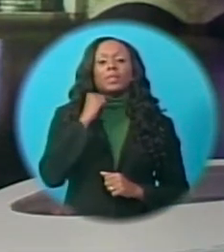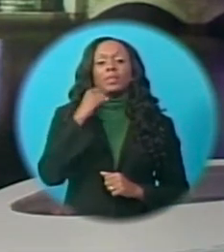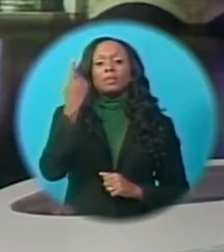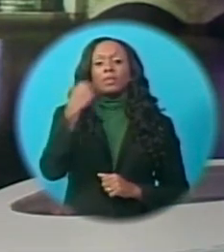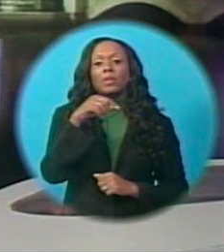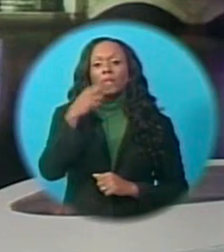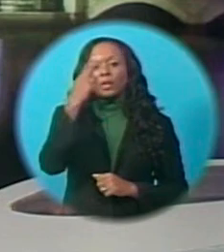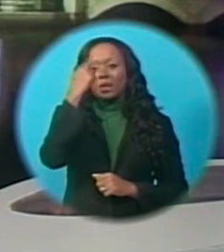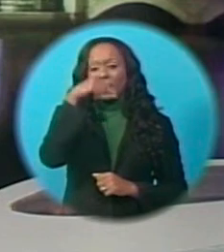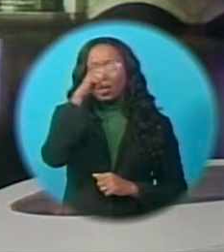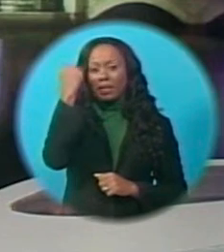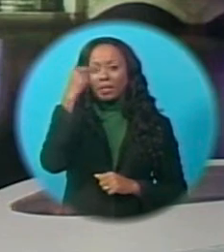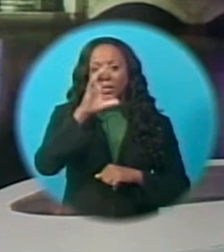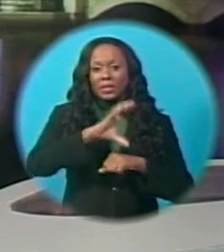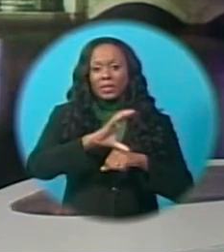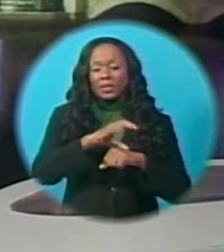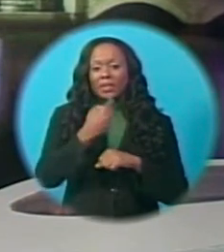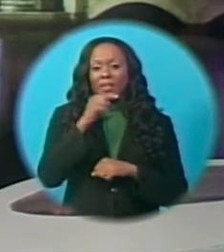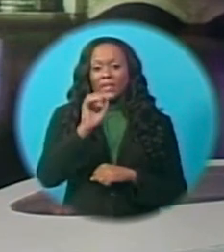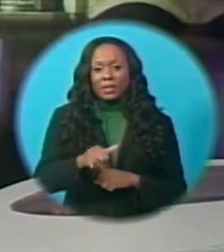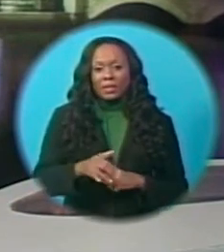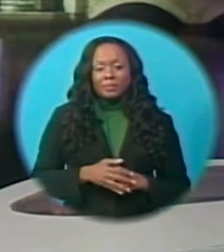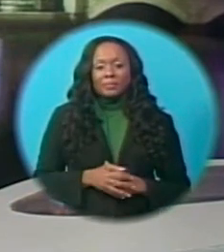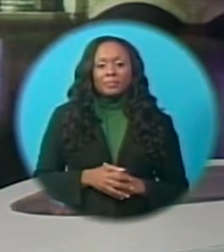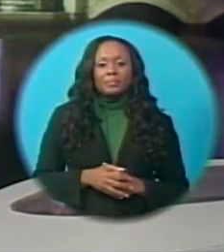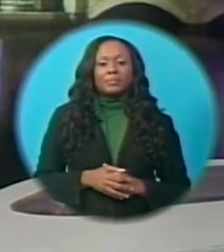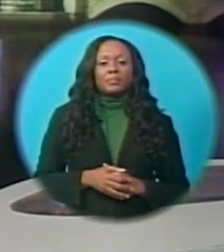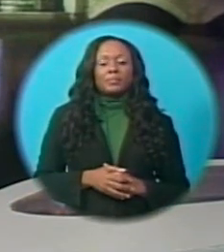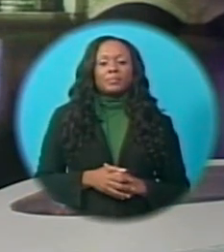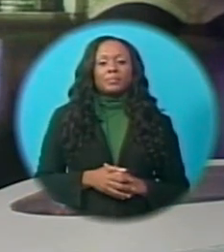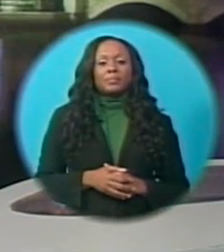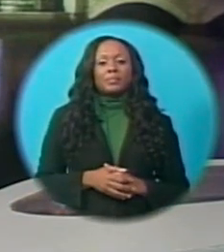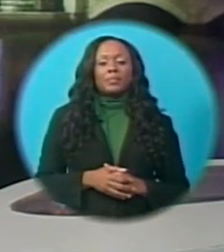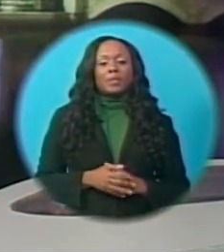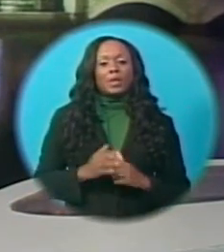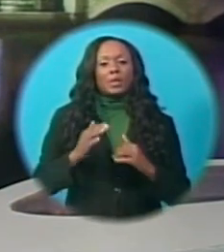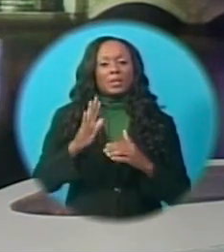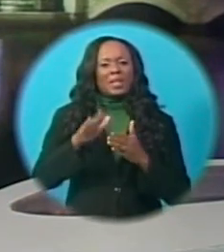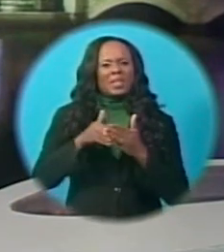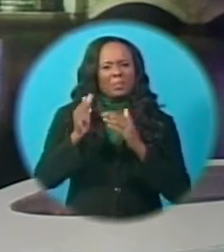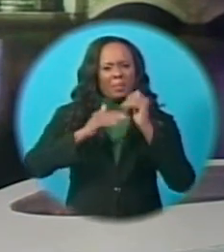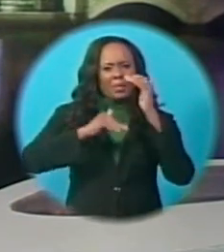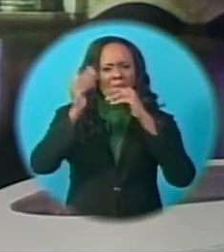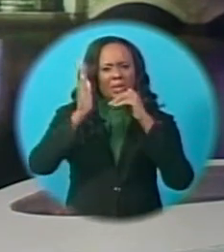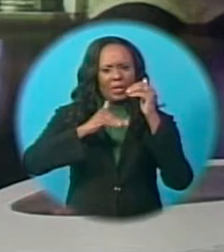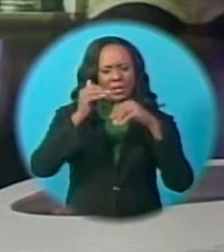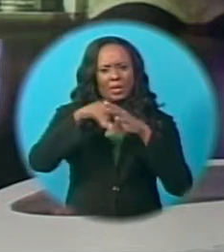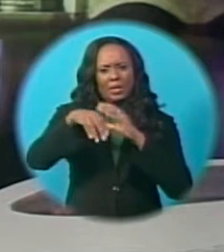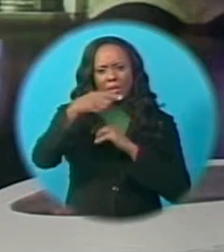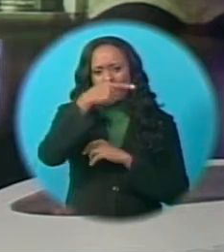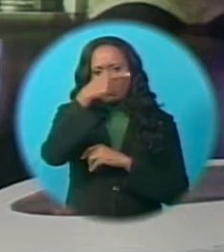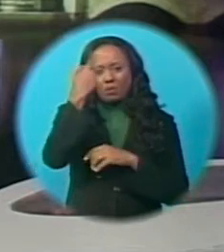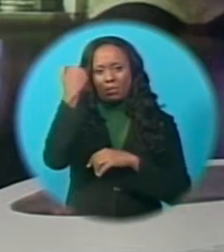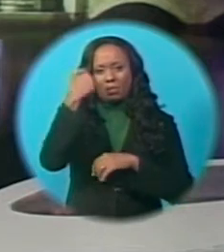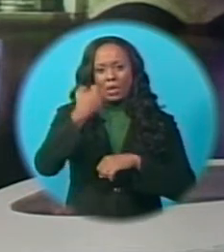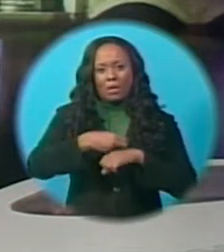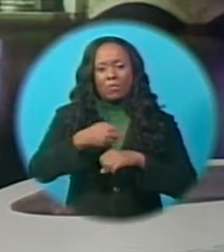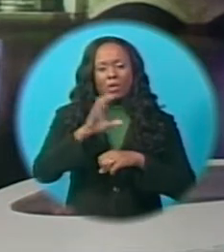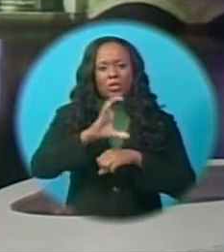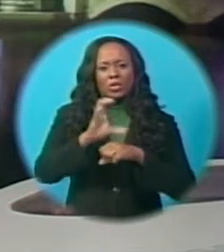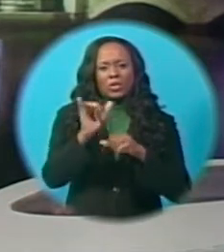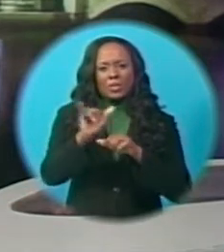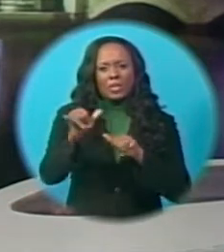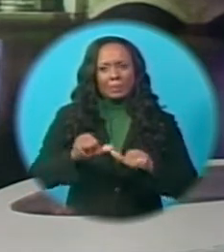Our Lady Queen of the Universe Catholic Church, Monsignor Vincent. The center is located on the compound of the Black Rock Church.